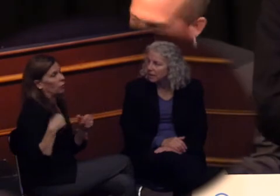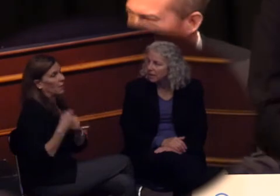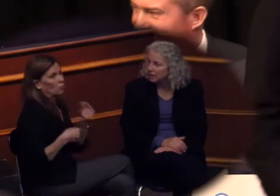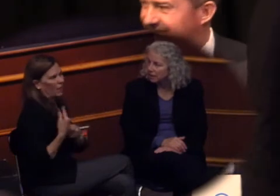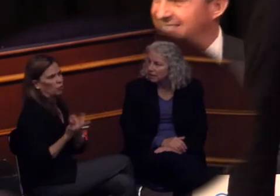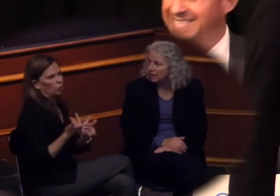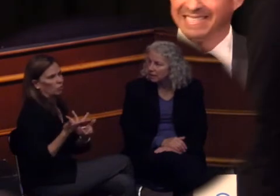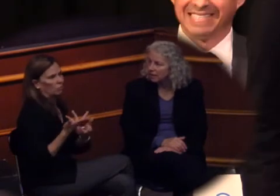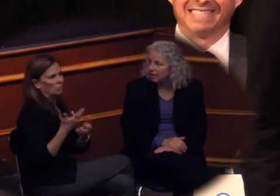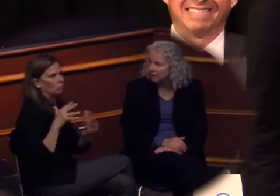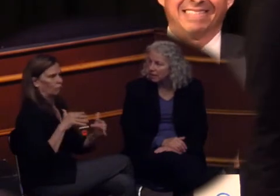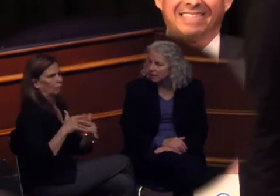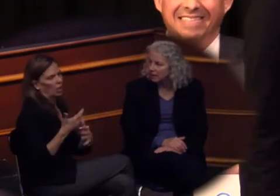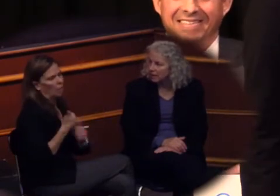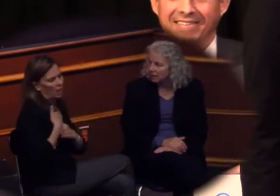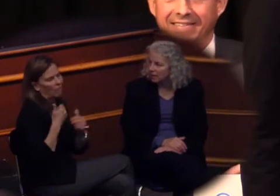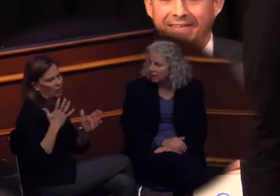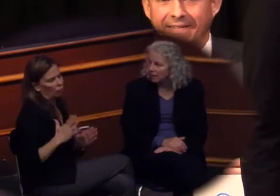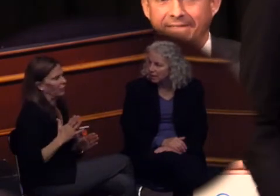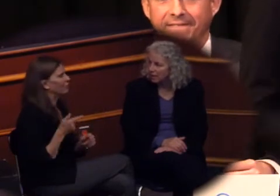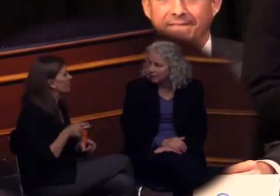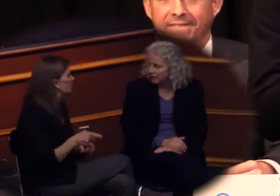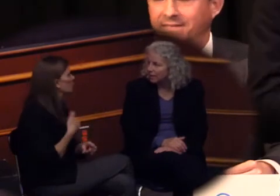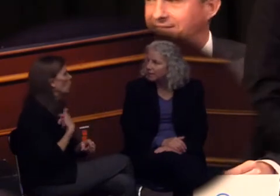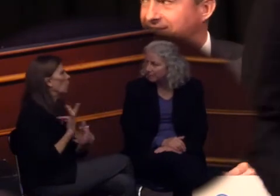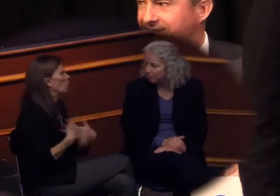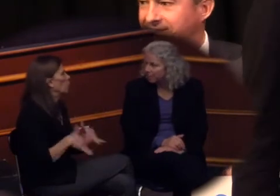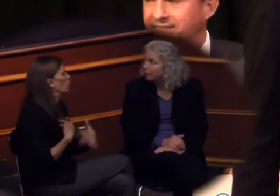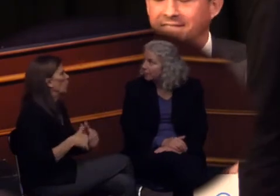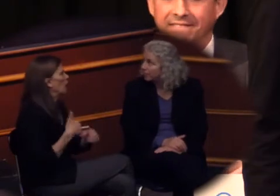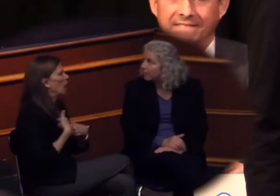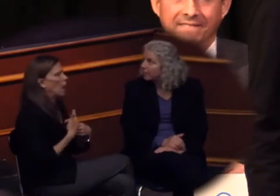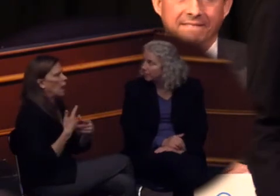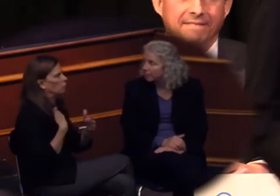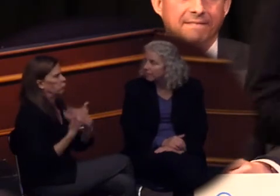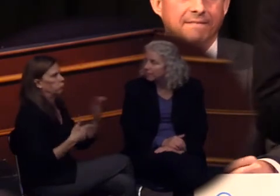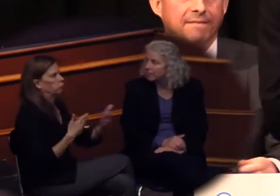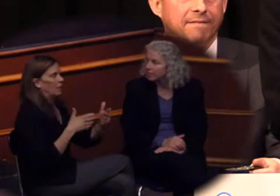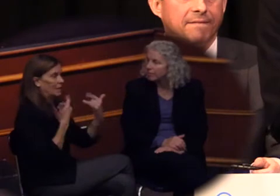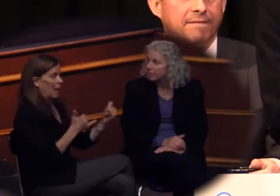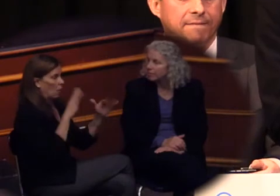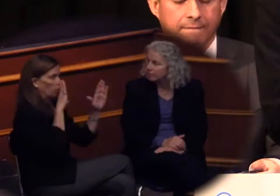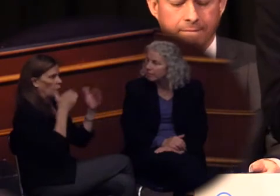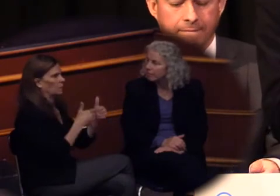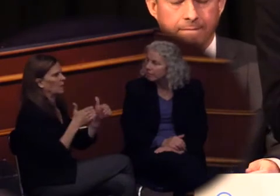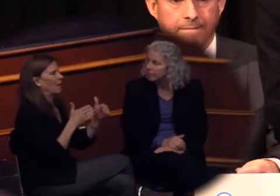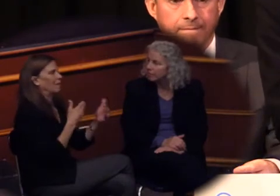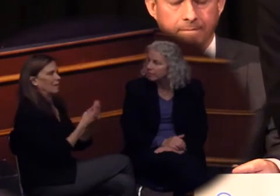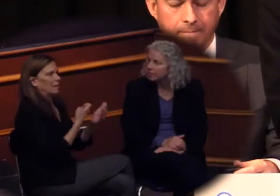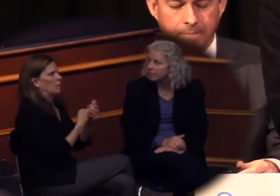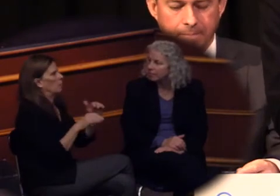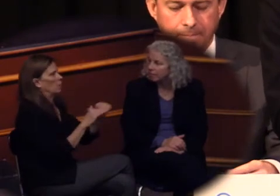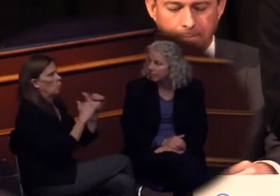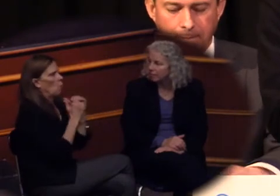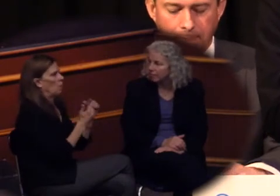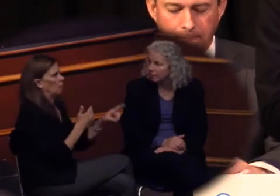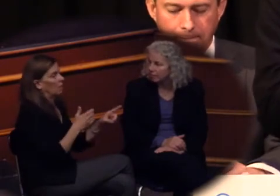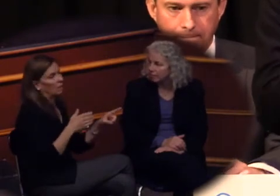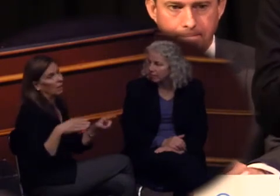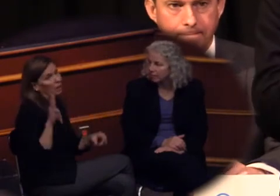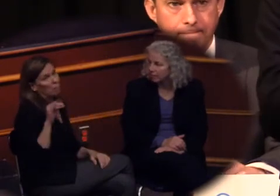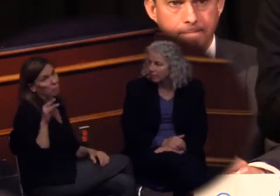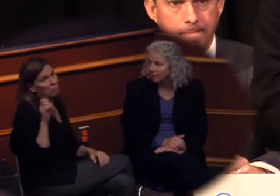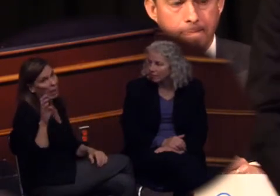I got into this race because of the defining issue of our time, economic inequality. And me and Charlie Baker have a very clear difference